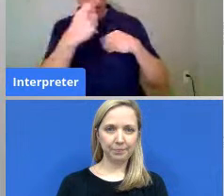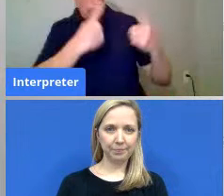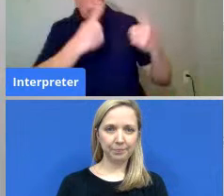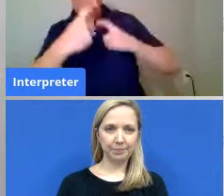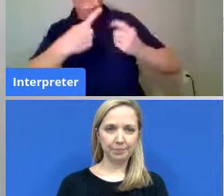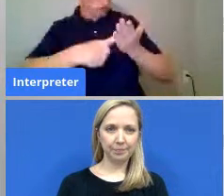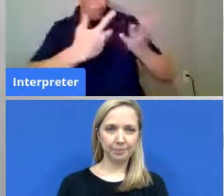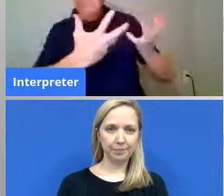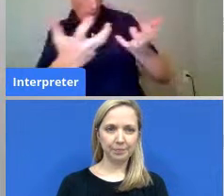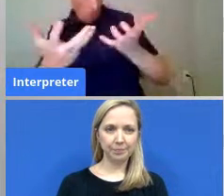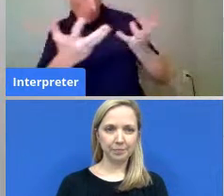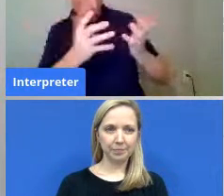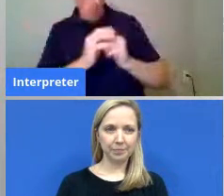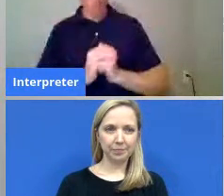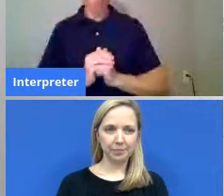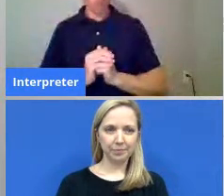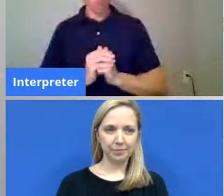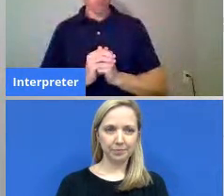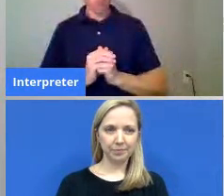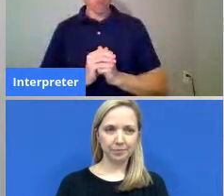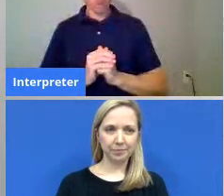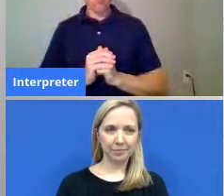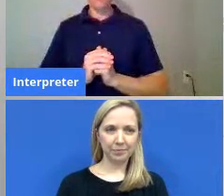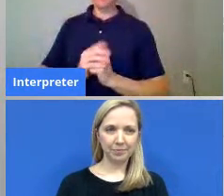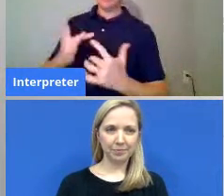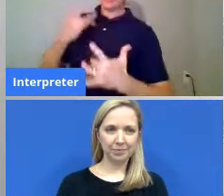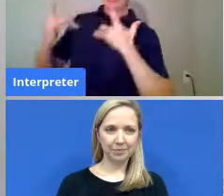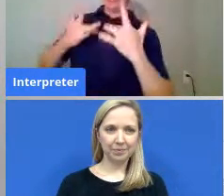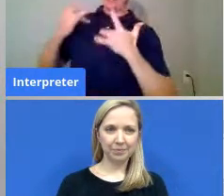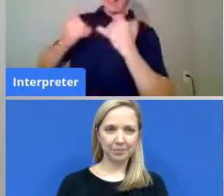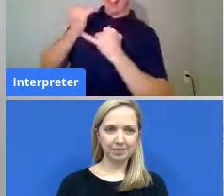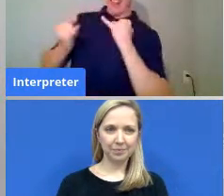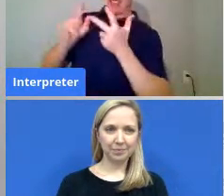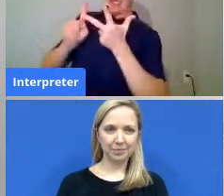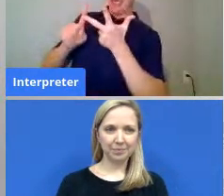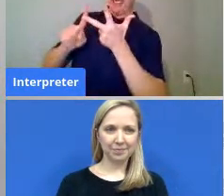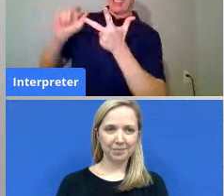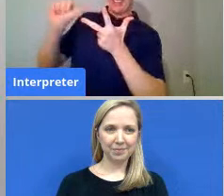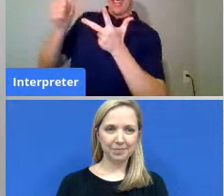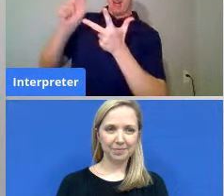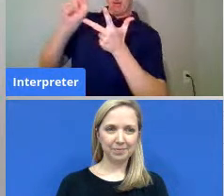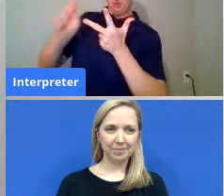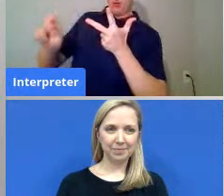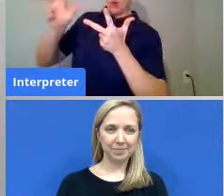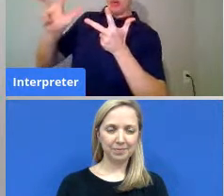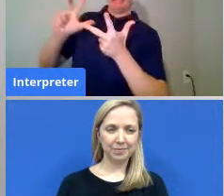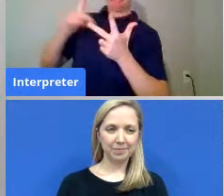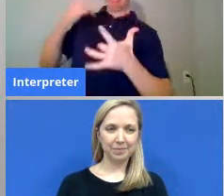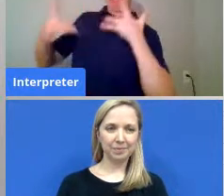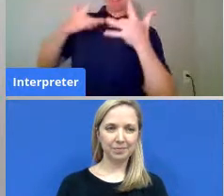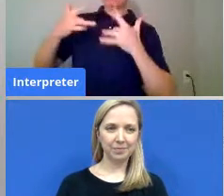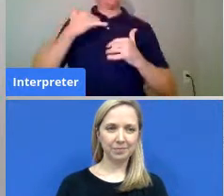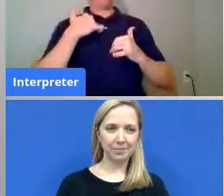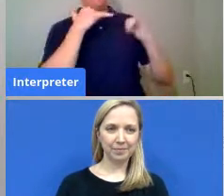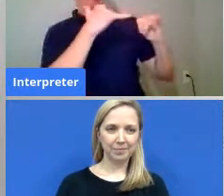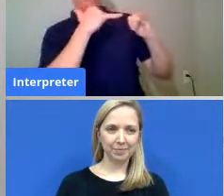record? Very excited about that last one. Me too.